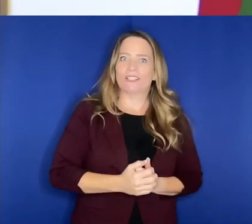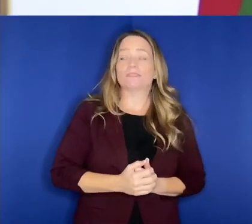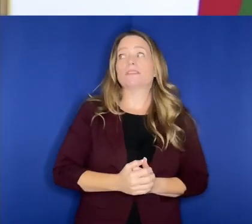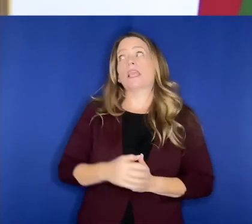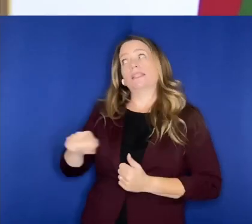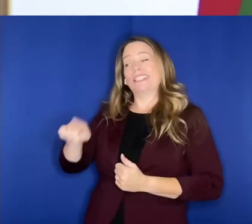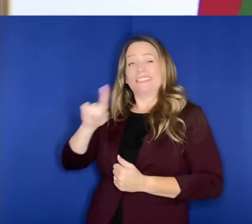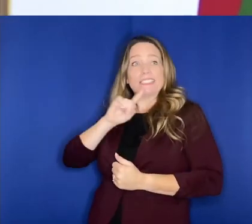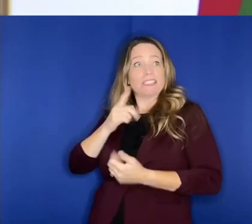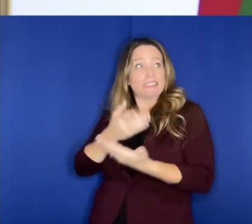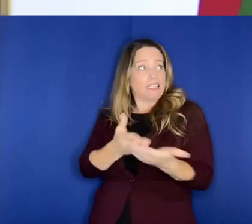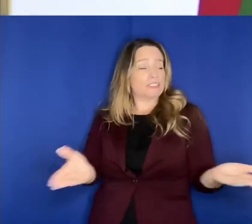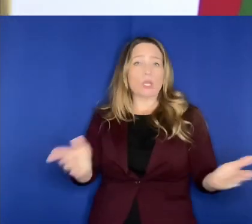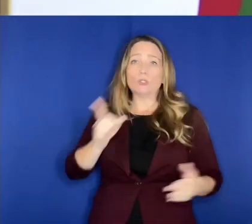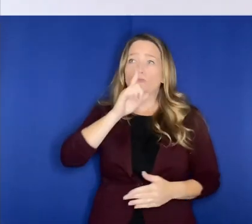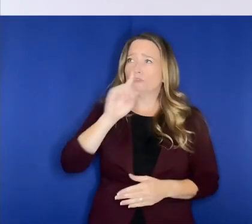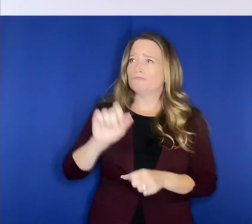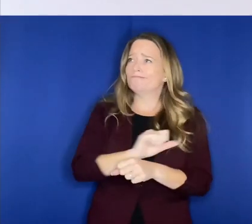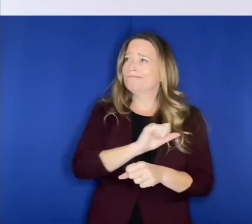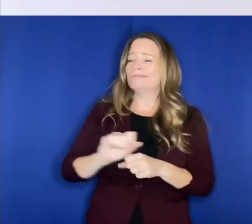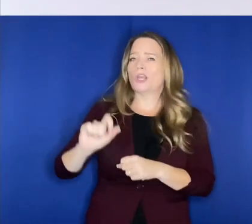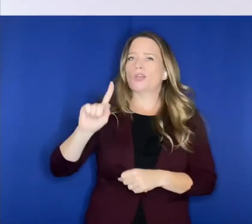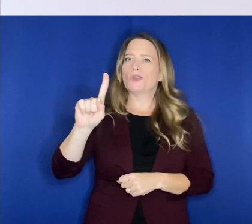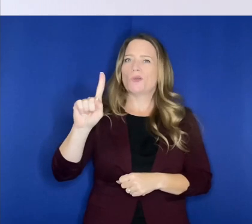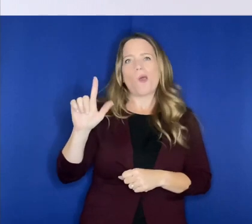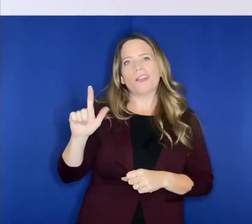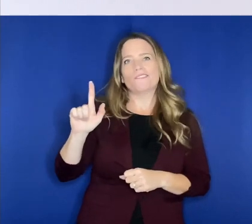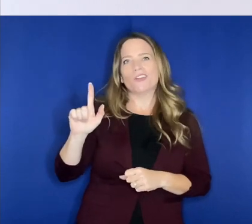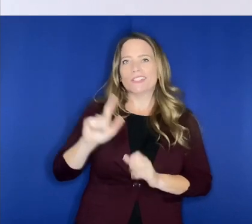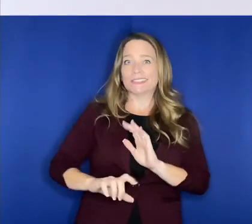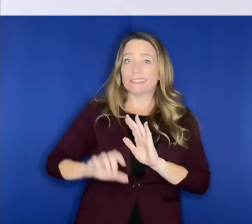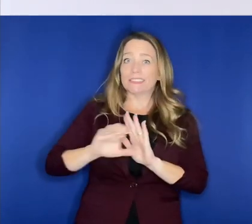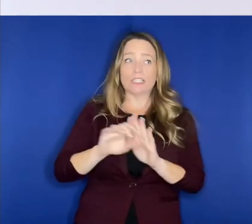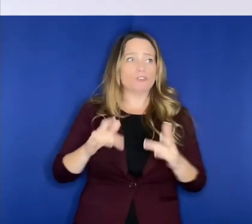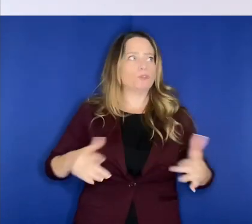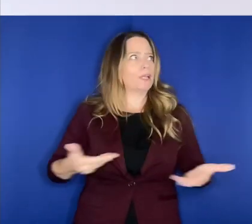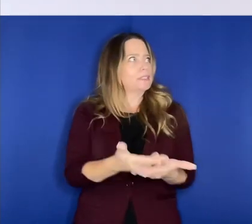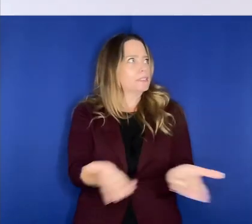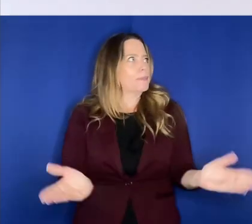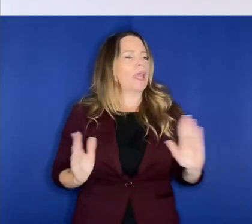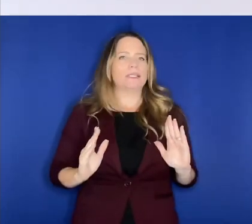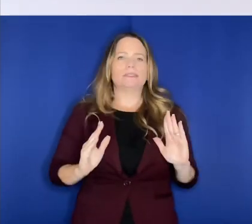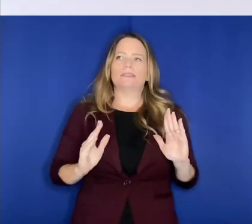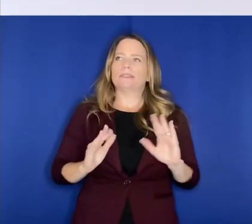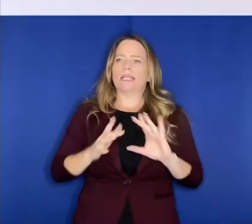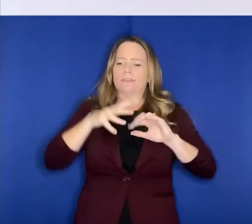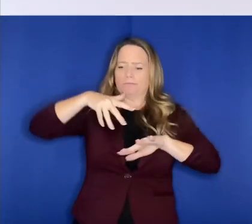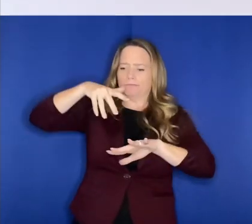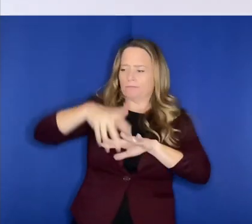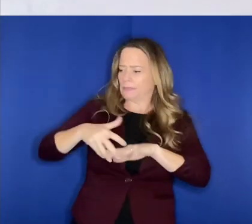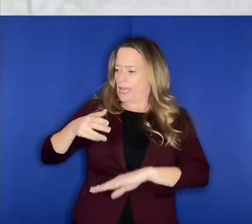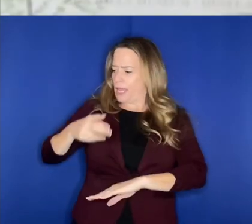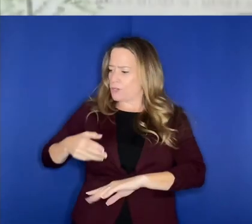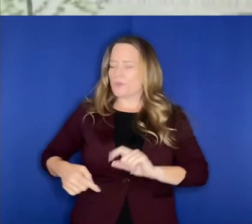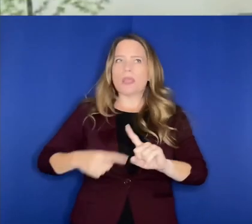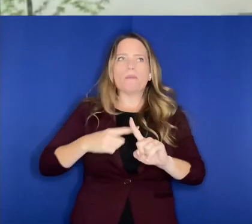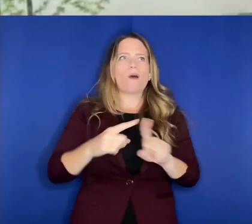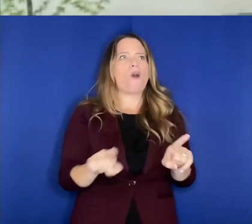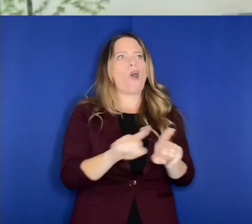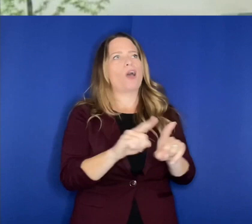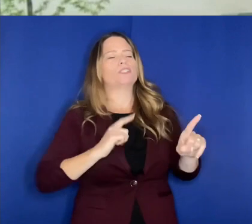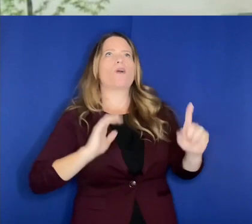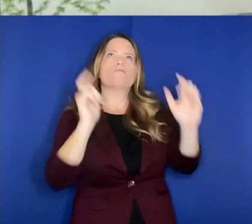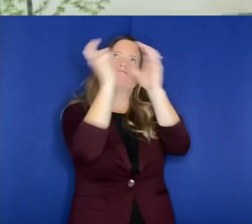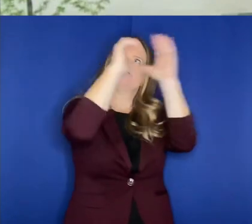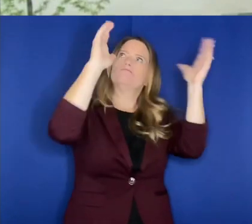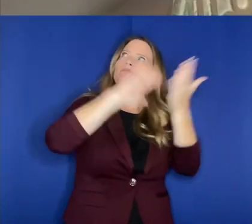true 21st century space, one that's steeped in history, but that speaks to our modern vision of a global,